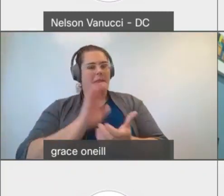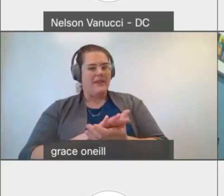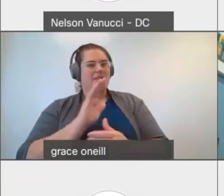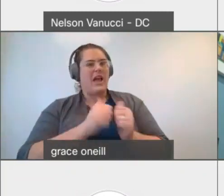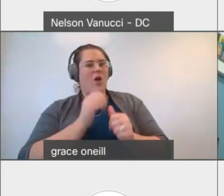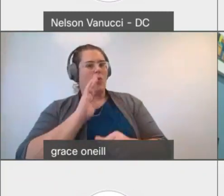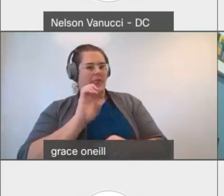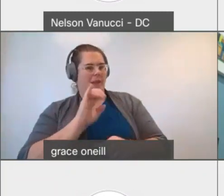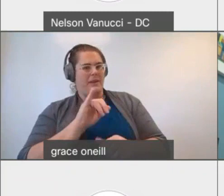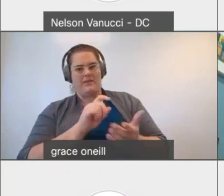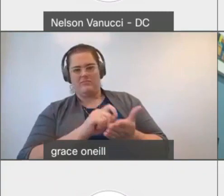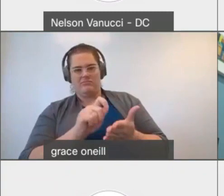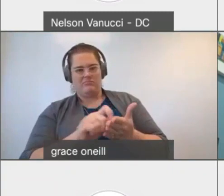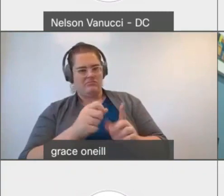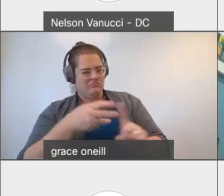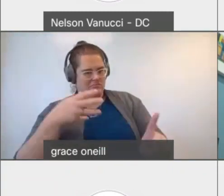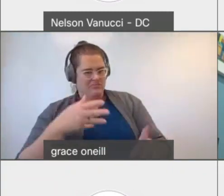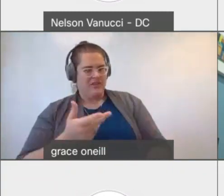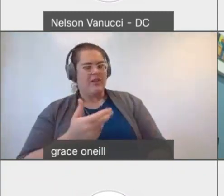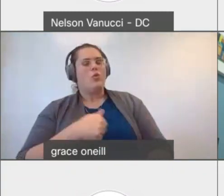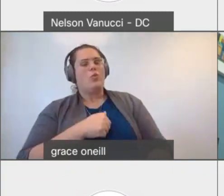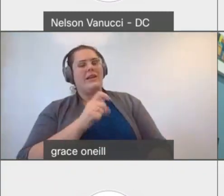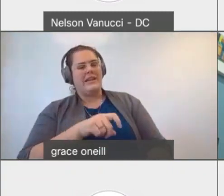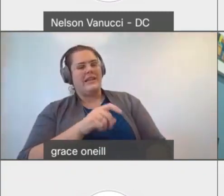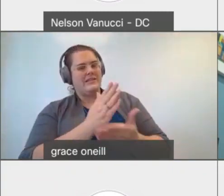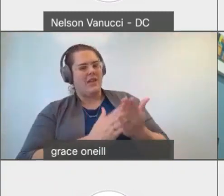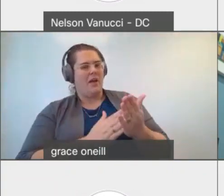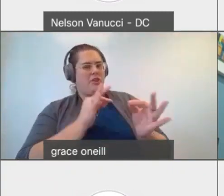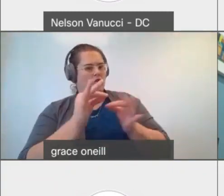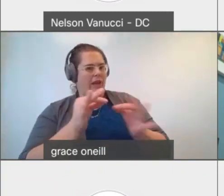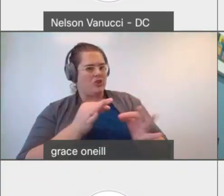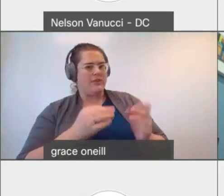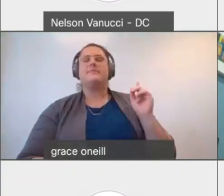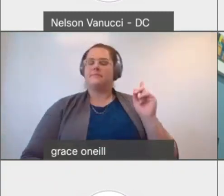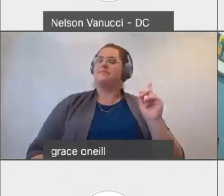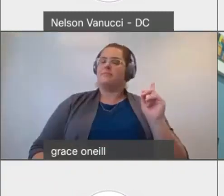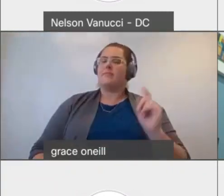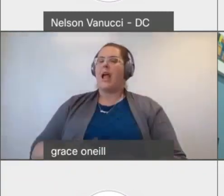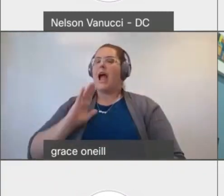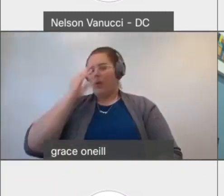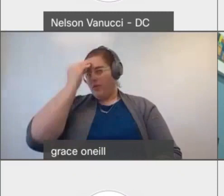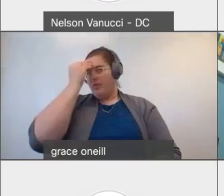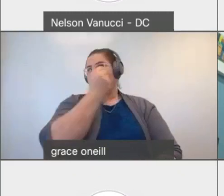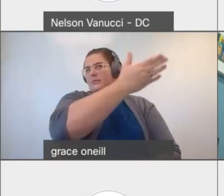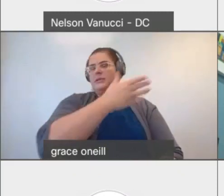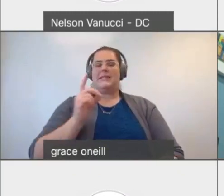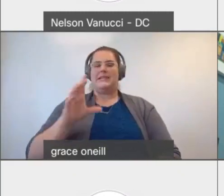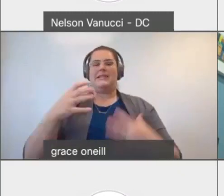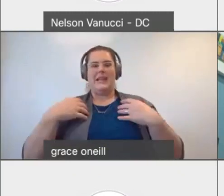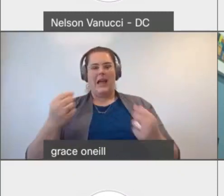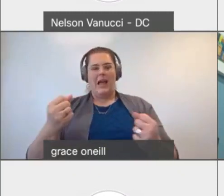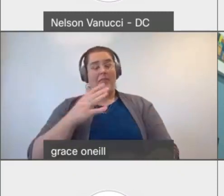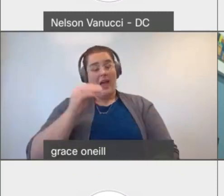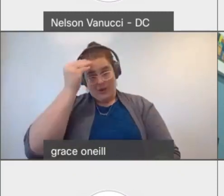in writing as well. I'll communicate that to DC Health. I will also say I know that the deadline for